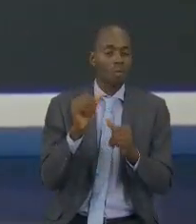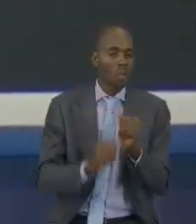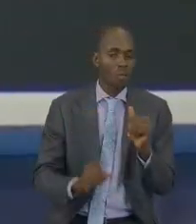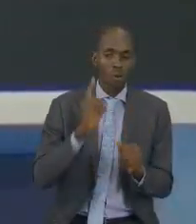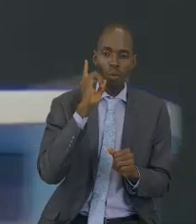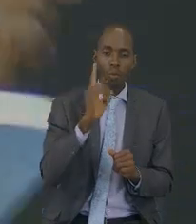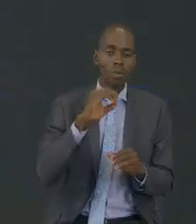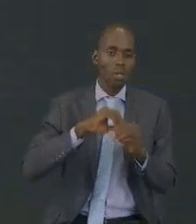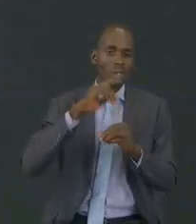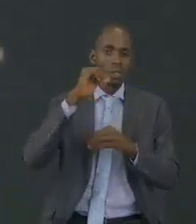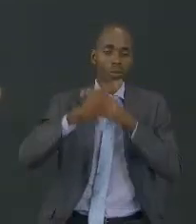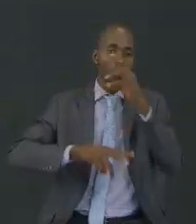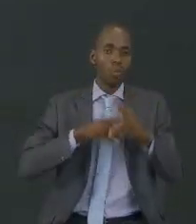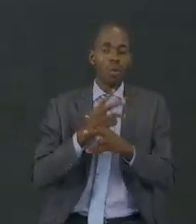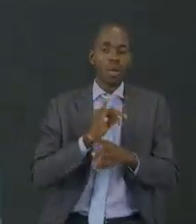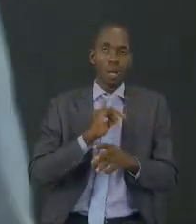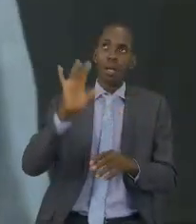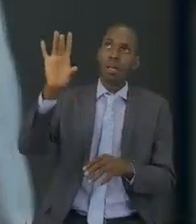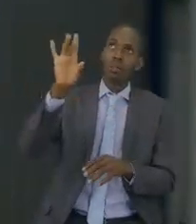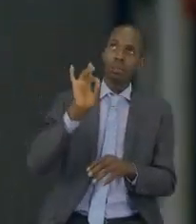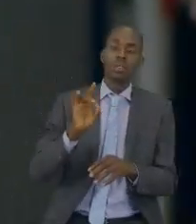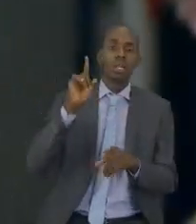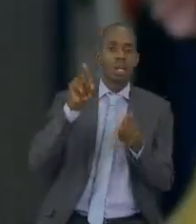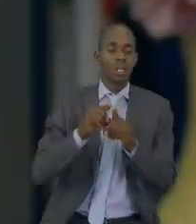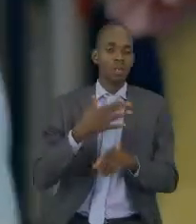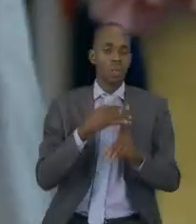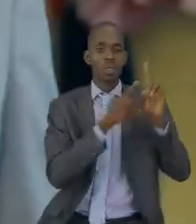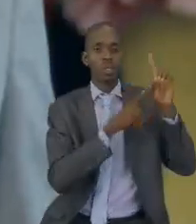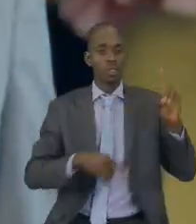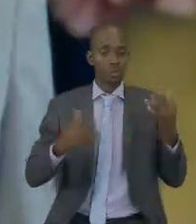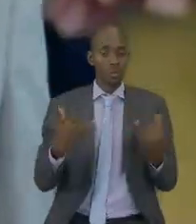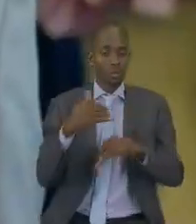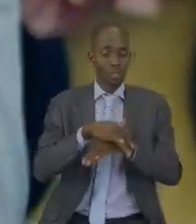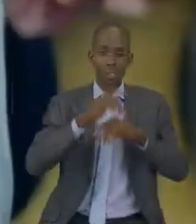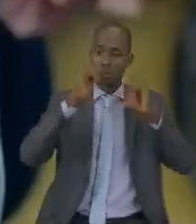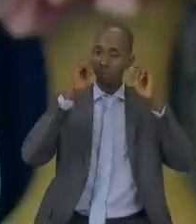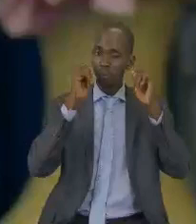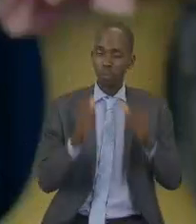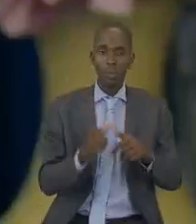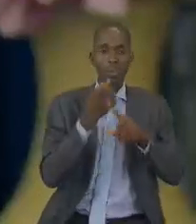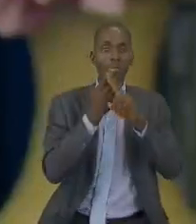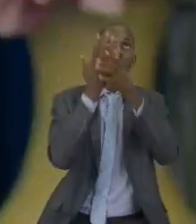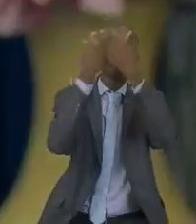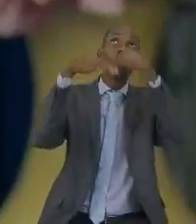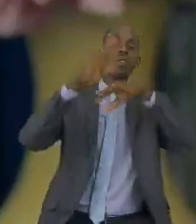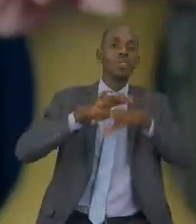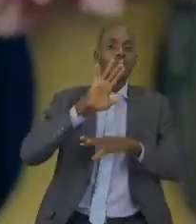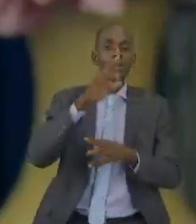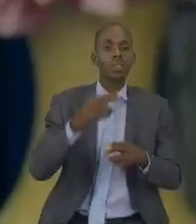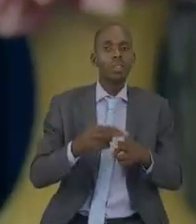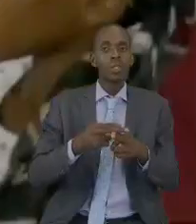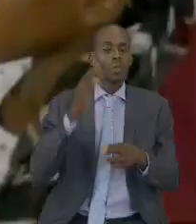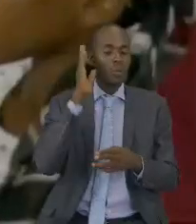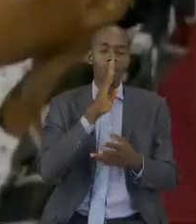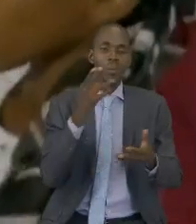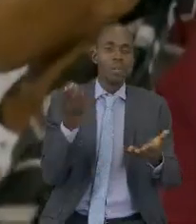in the world. I make him my Lord tonight. Immediately from heaven, your name will